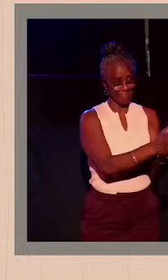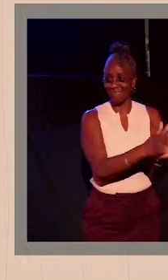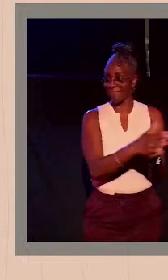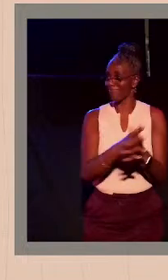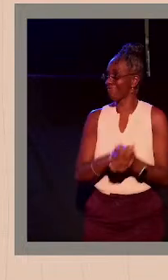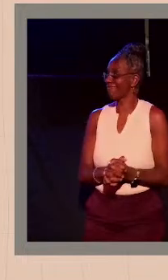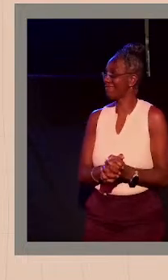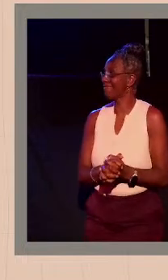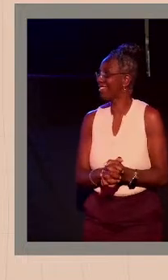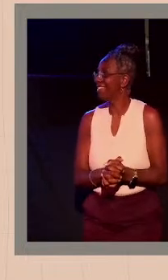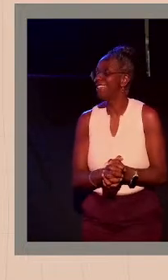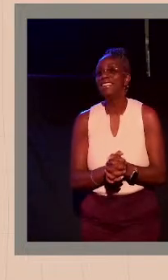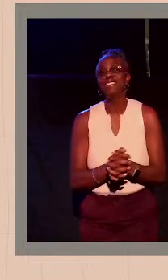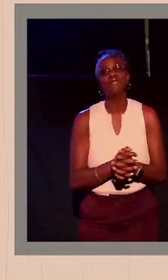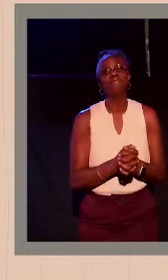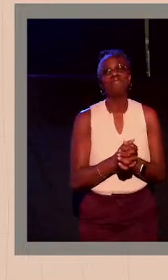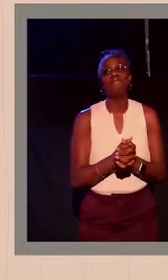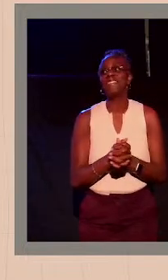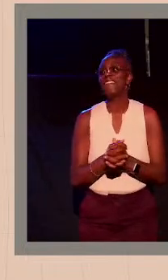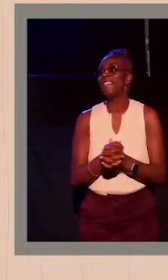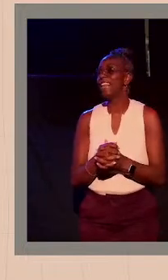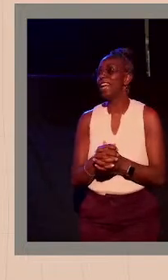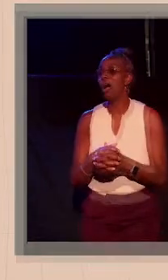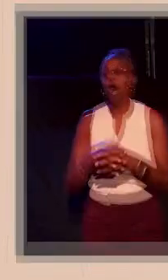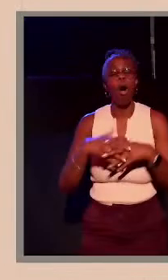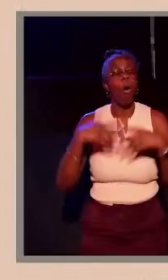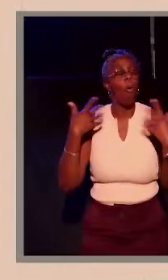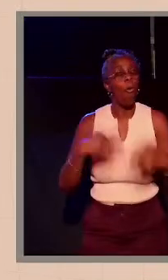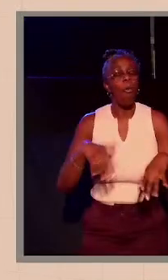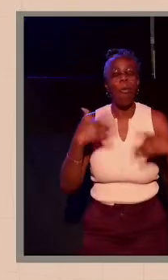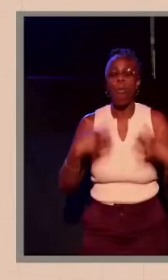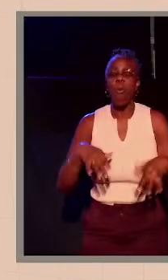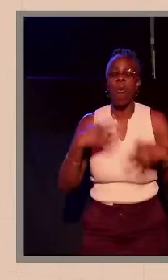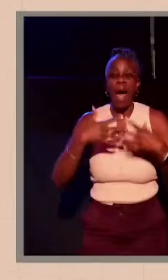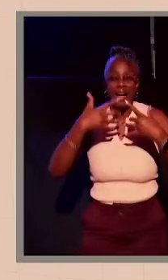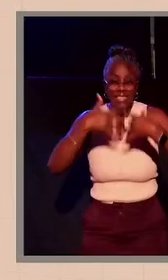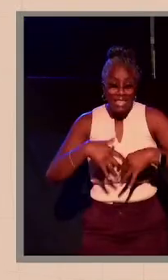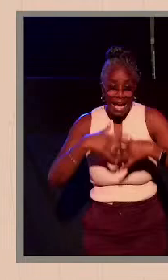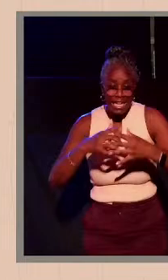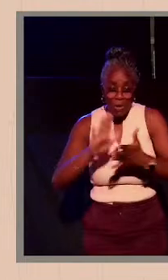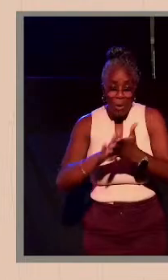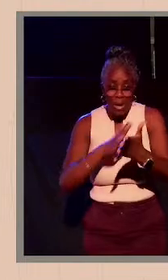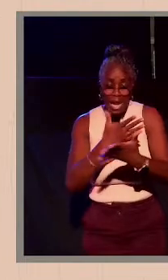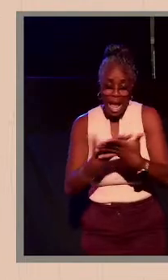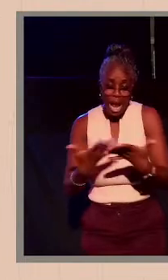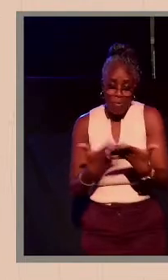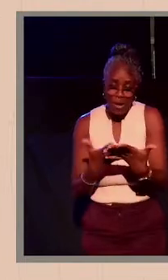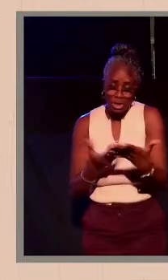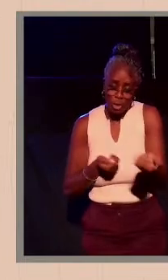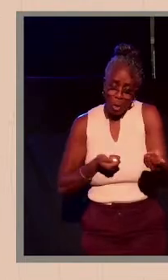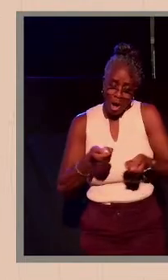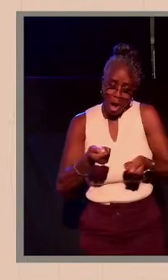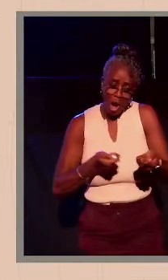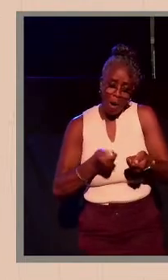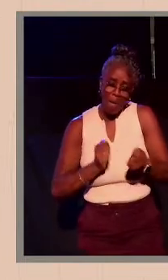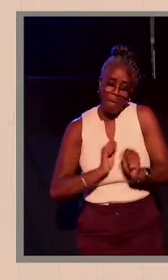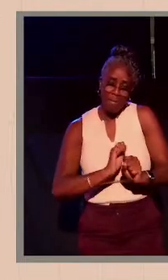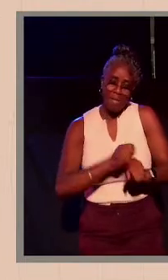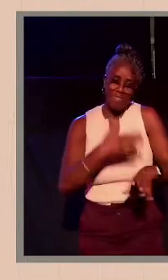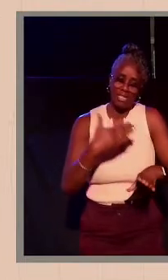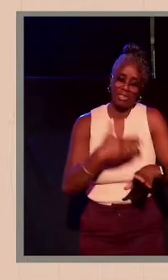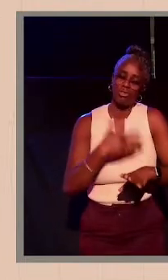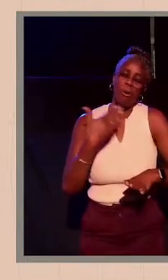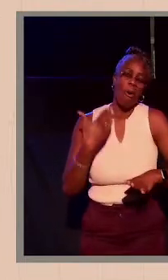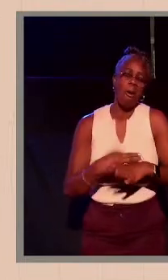Yet again, we've thrown them fearsome levels of technical language for them to deal with, and so they always do an absolutely amazing job, so thanks so much.